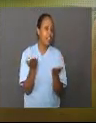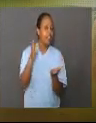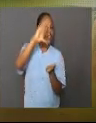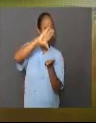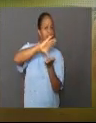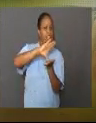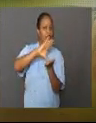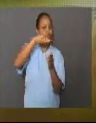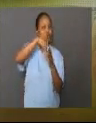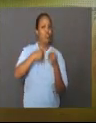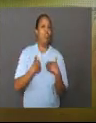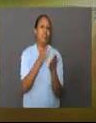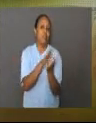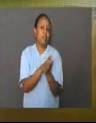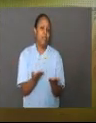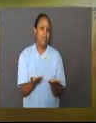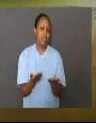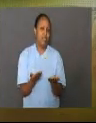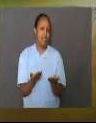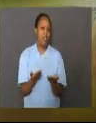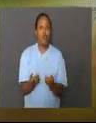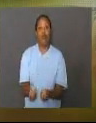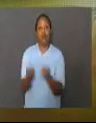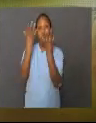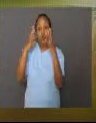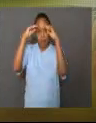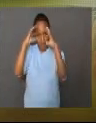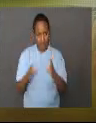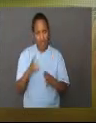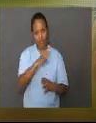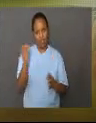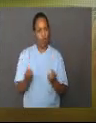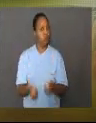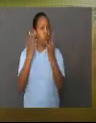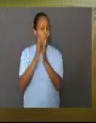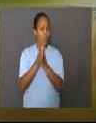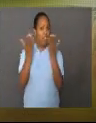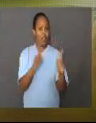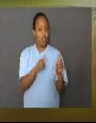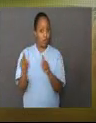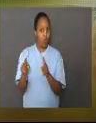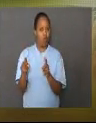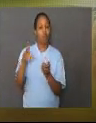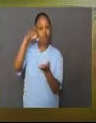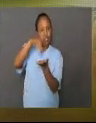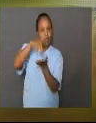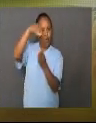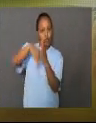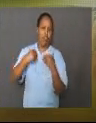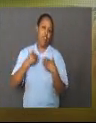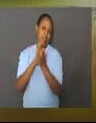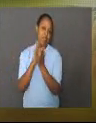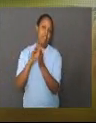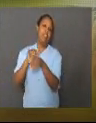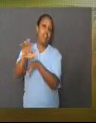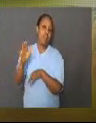the rural area, and more teachers and textbooks for the city school.